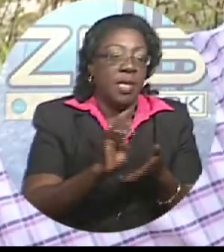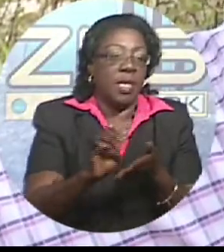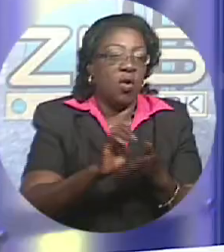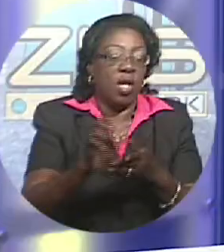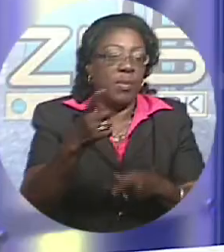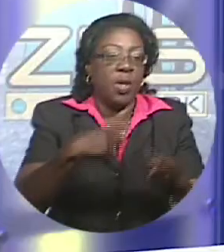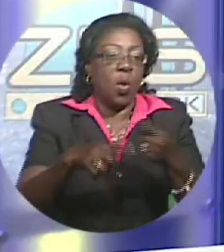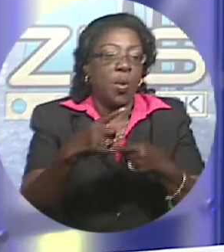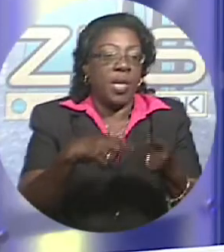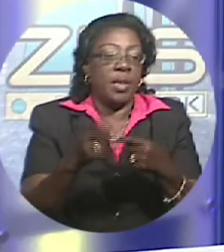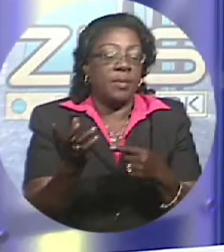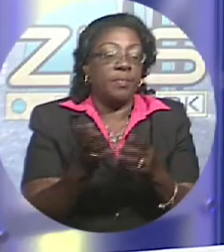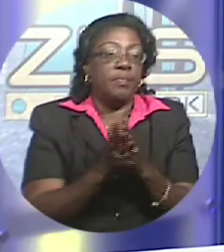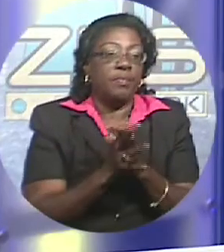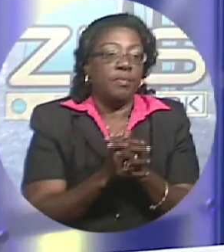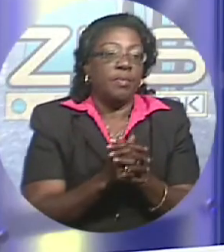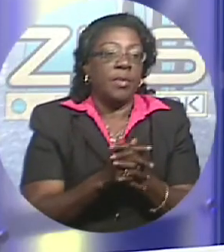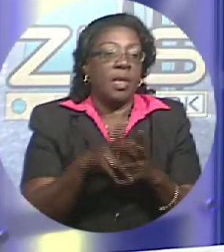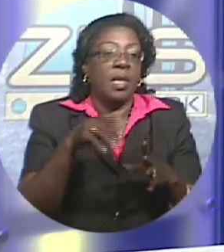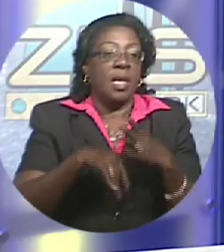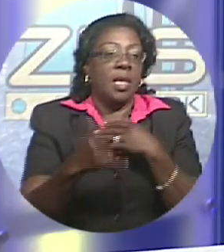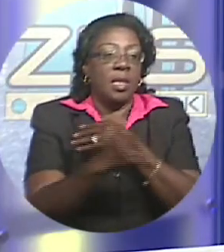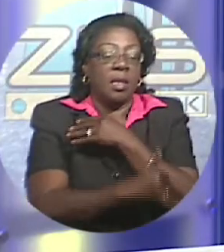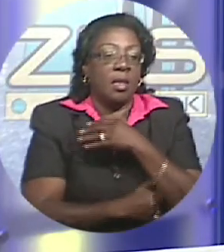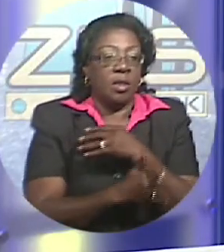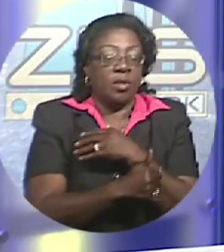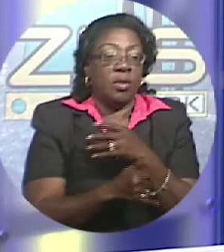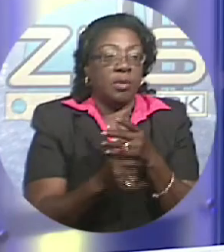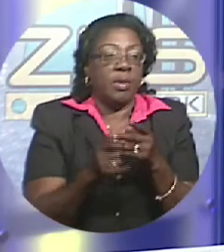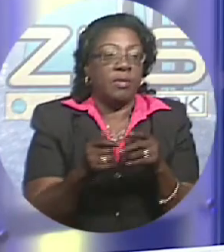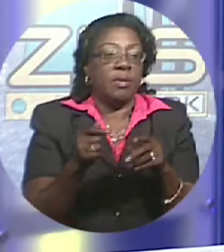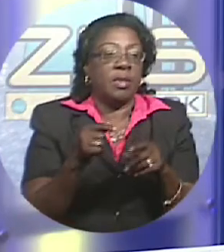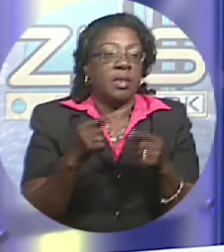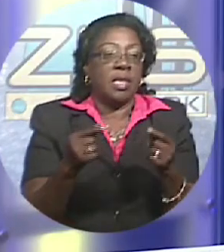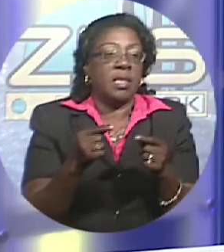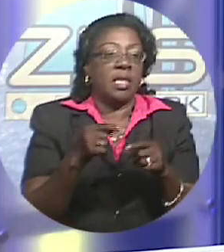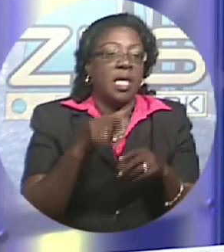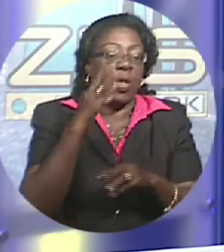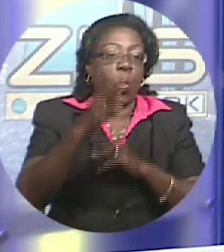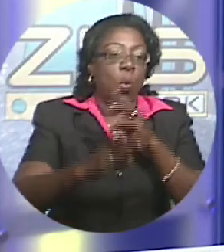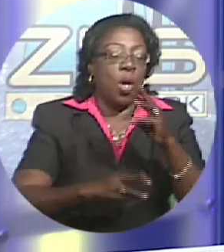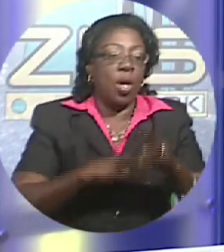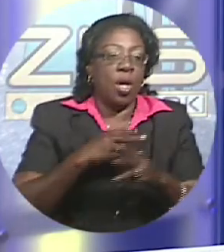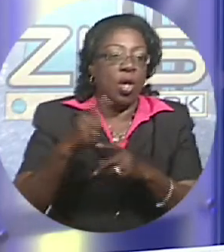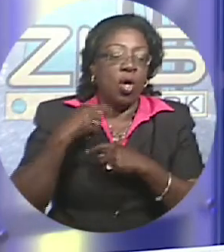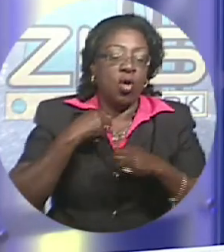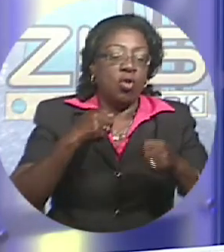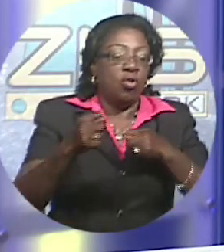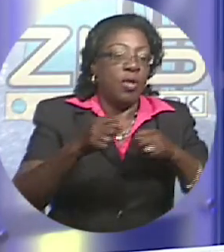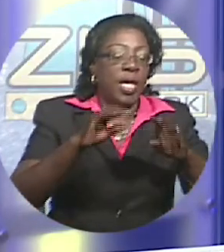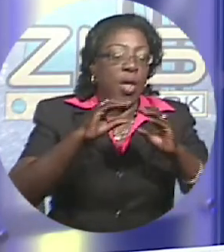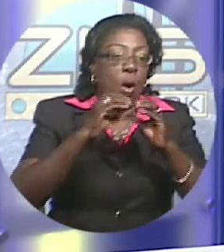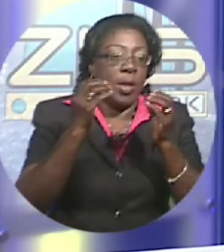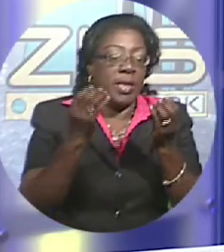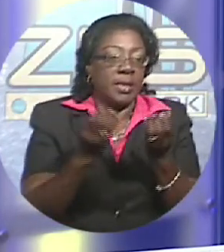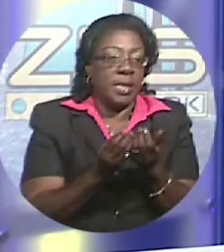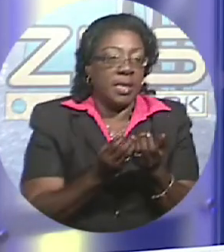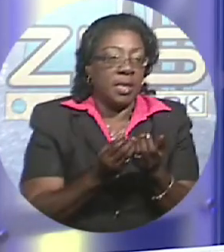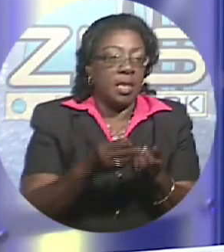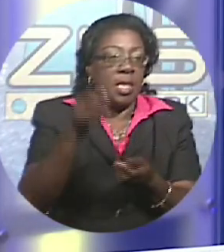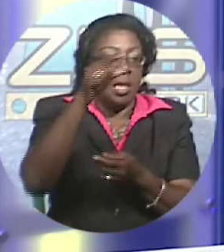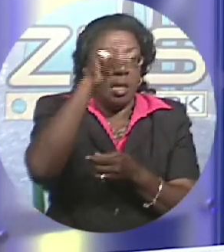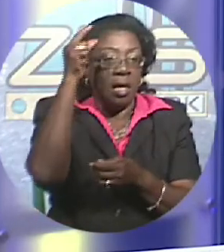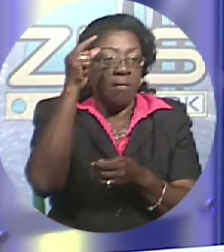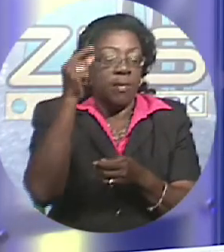going. In the country's bid for accession to the World Trade Organization, the government is moving to enact legislation which